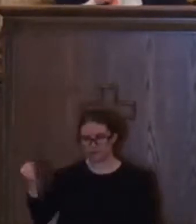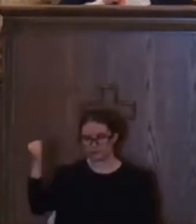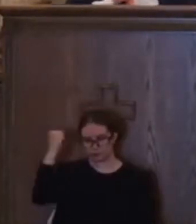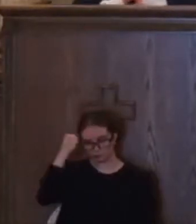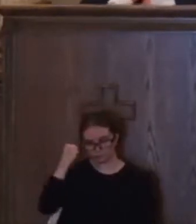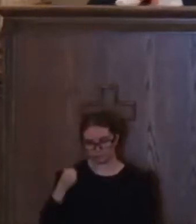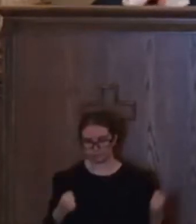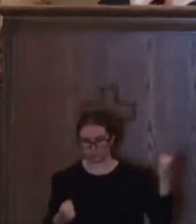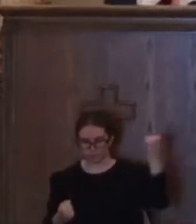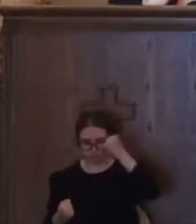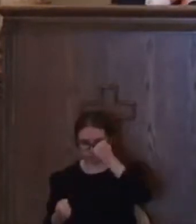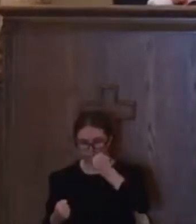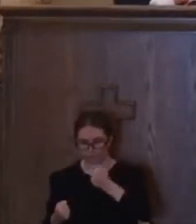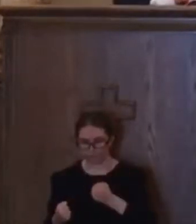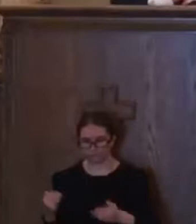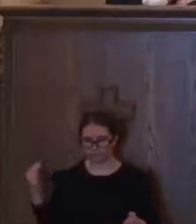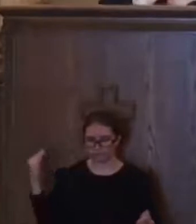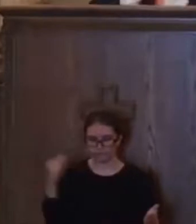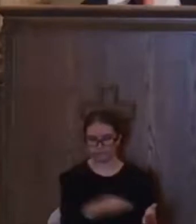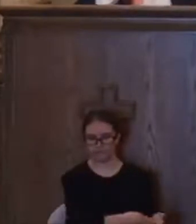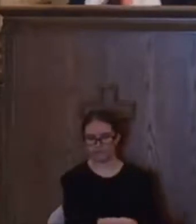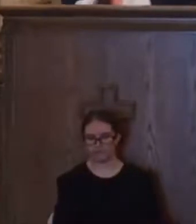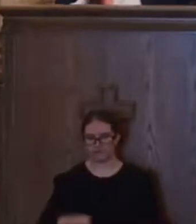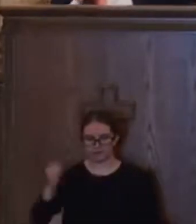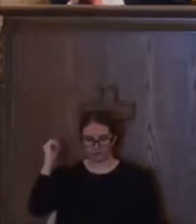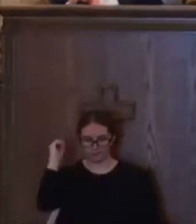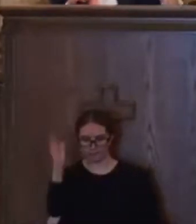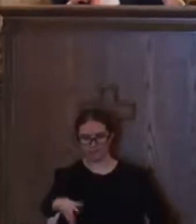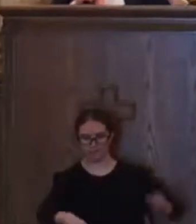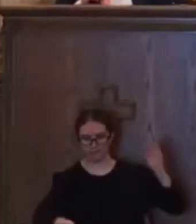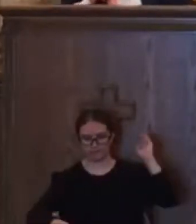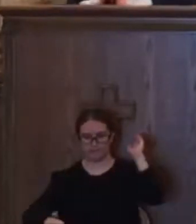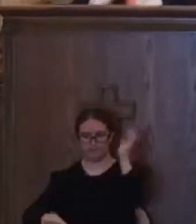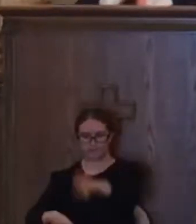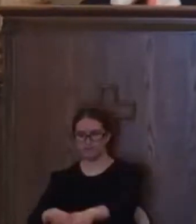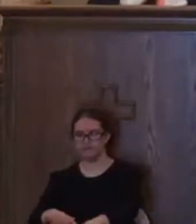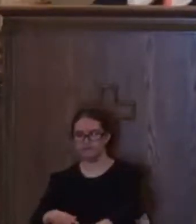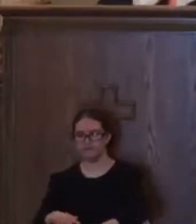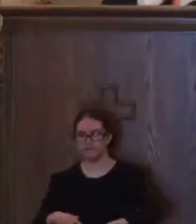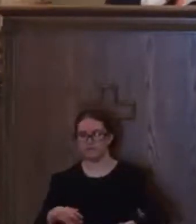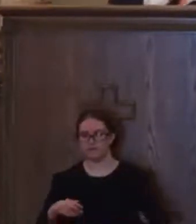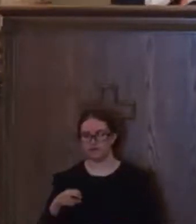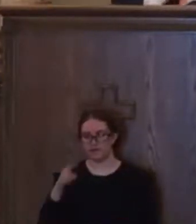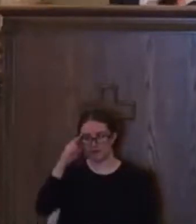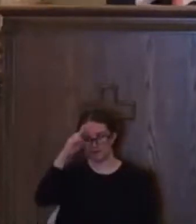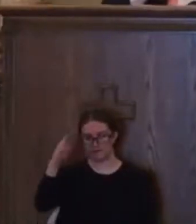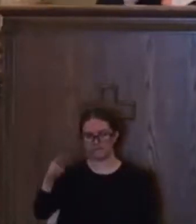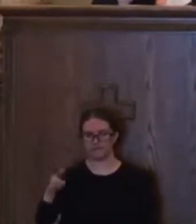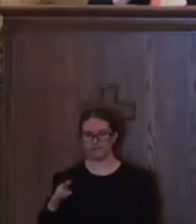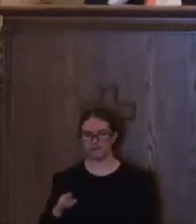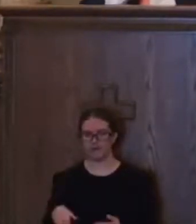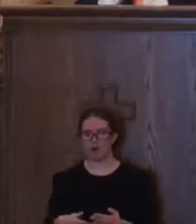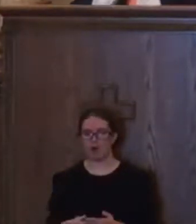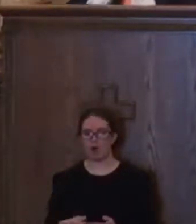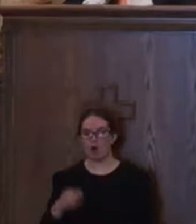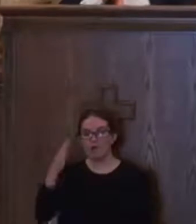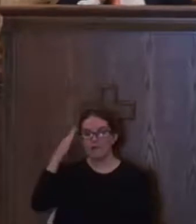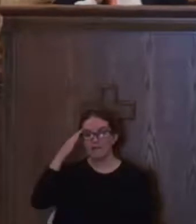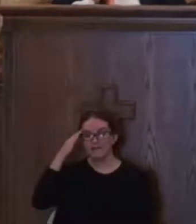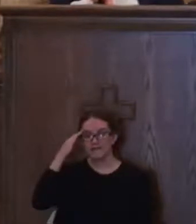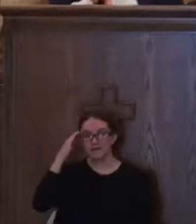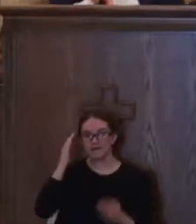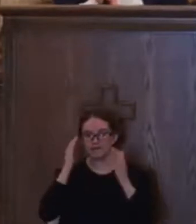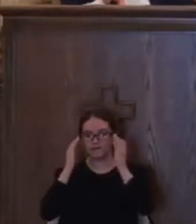tearing him down, coming at him, throwing everything he can at him. And all he could think